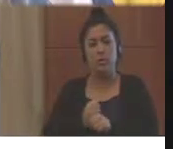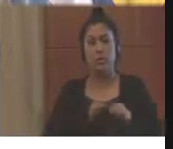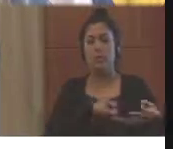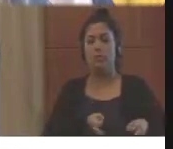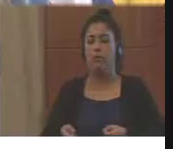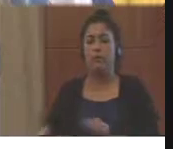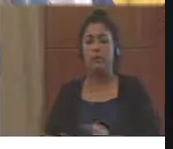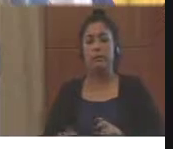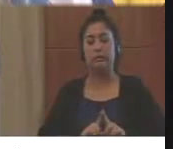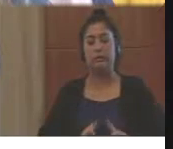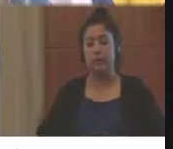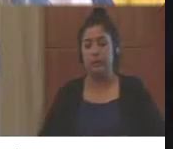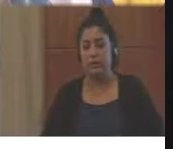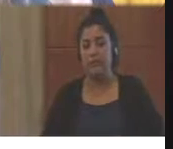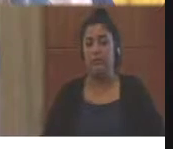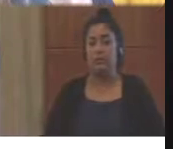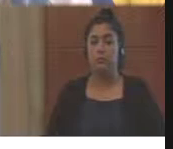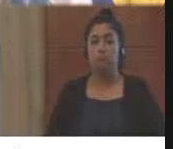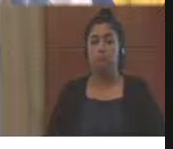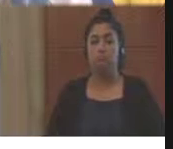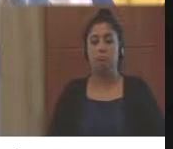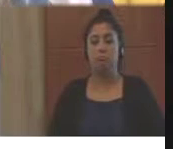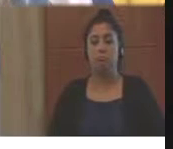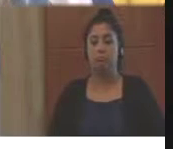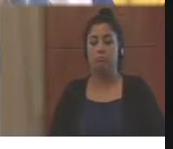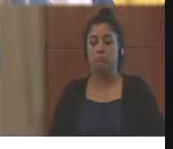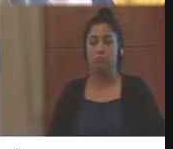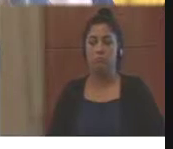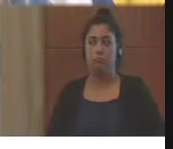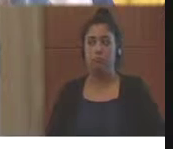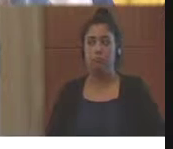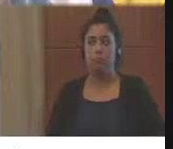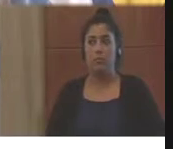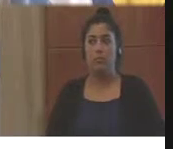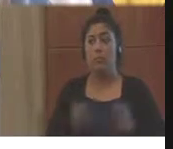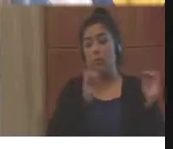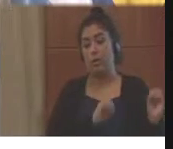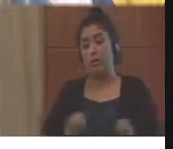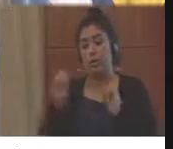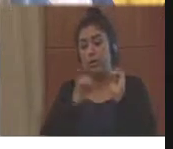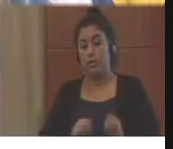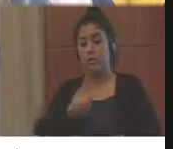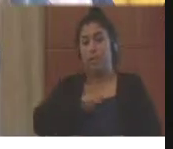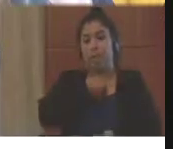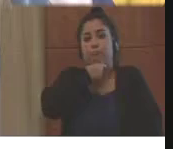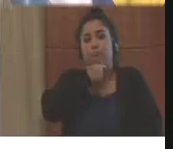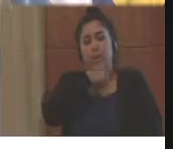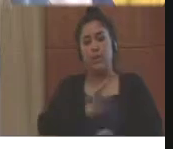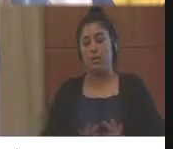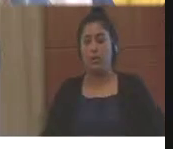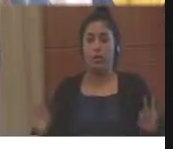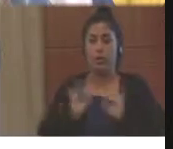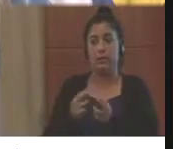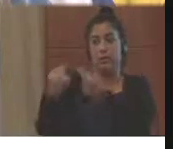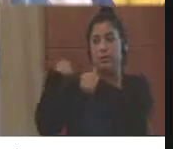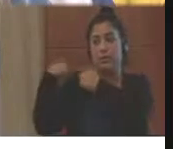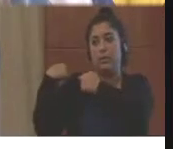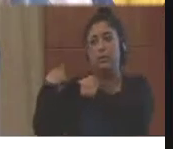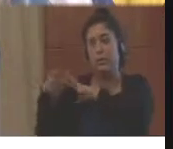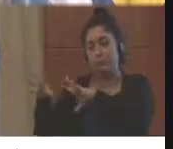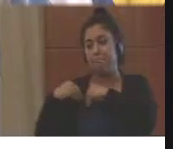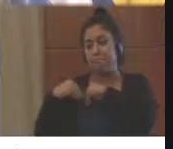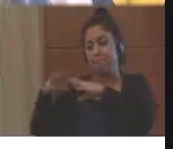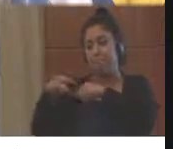of community-based civil society organizations and networks, especially those of grassroots